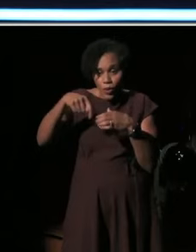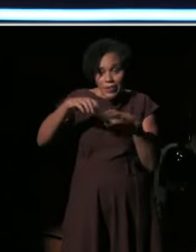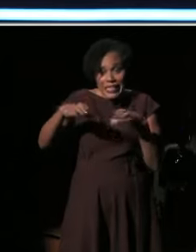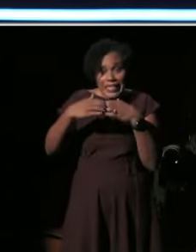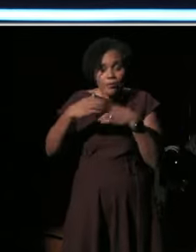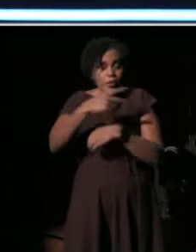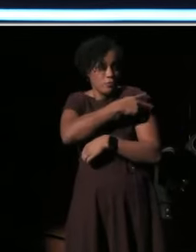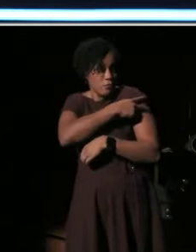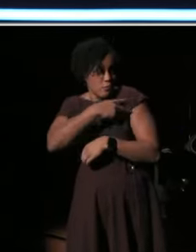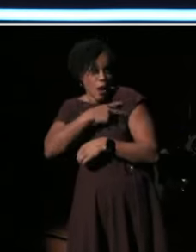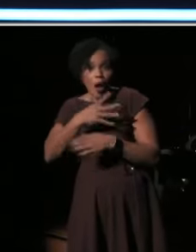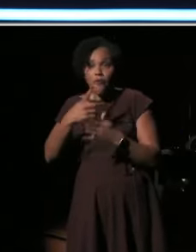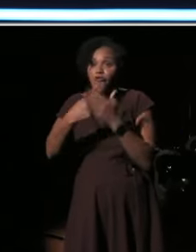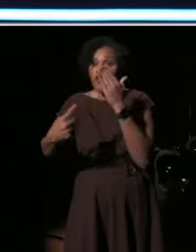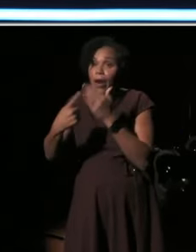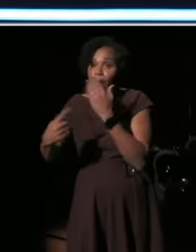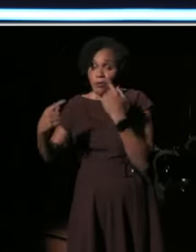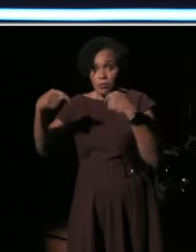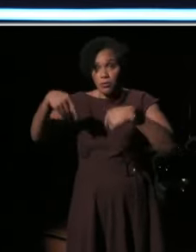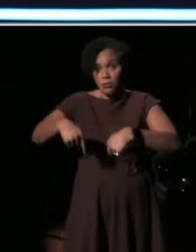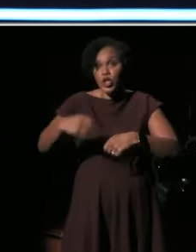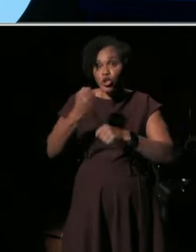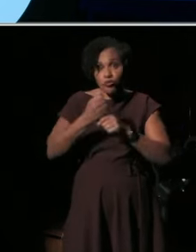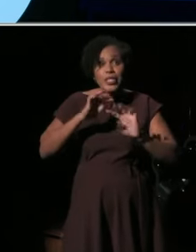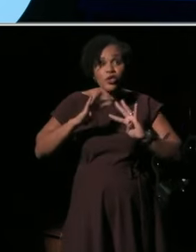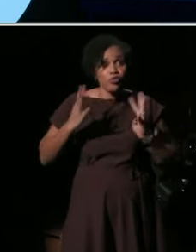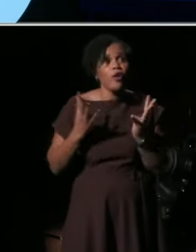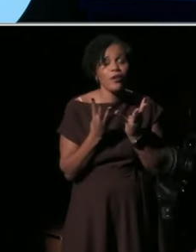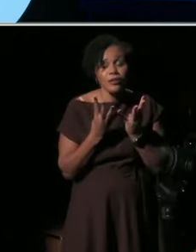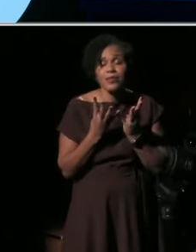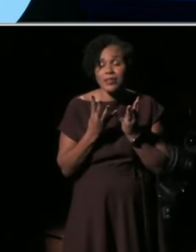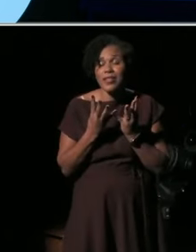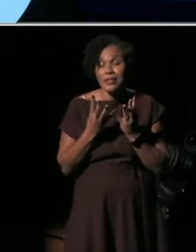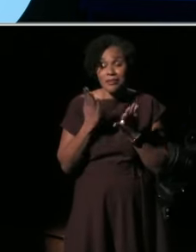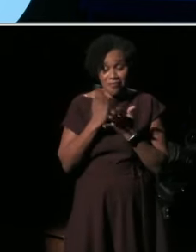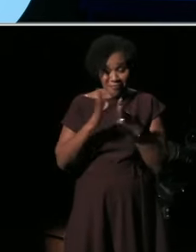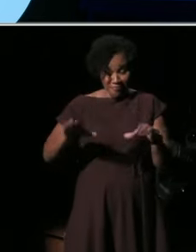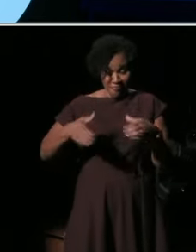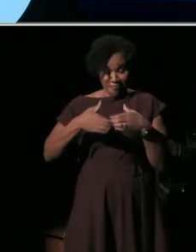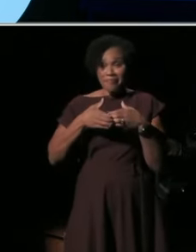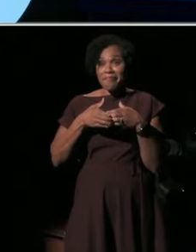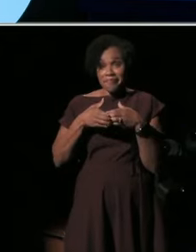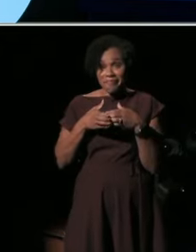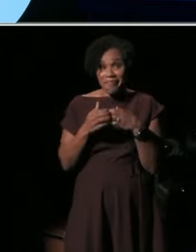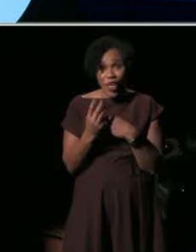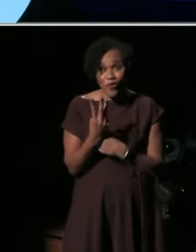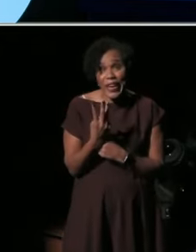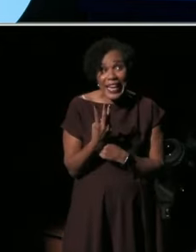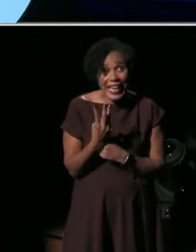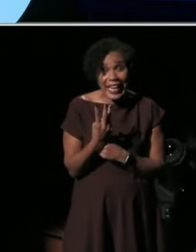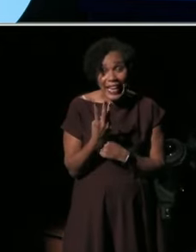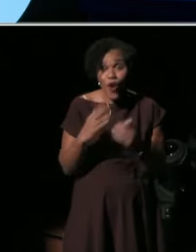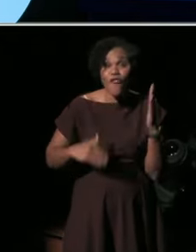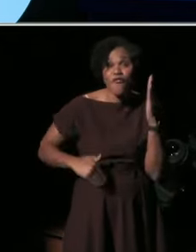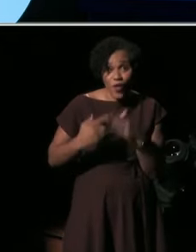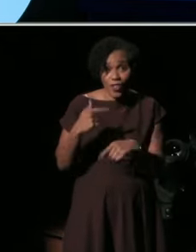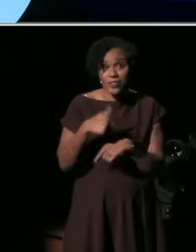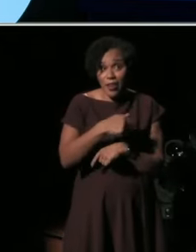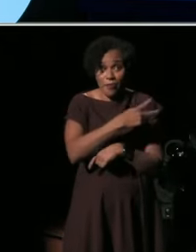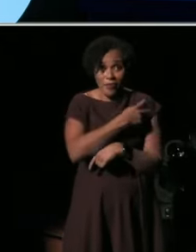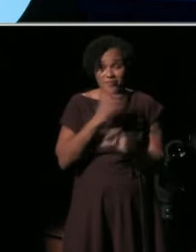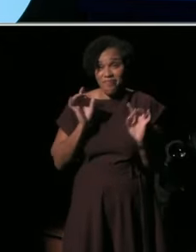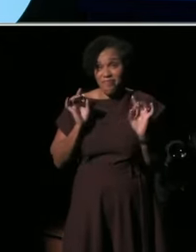staff and freelancers at the Grierson Trust. And we really do have a small team. I'm talking about 3 full-time